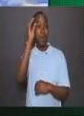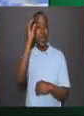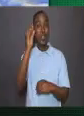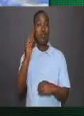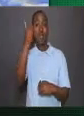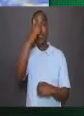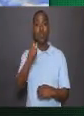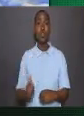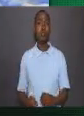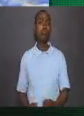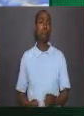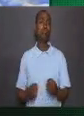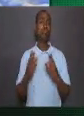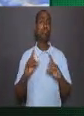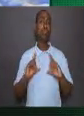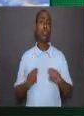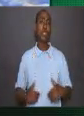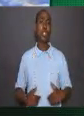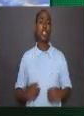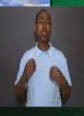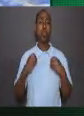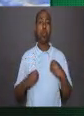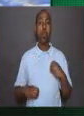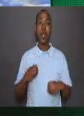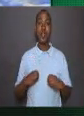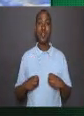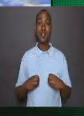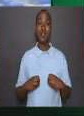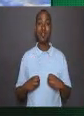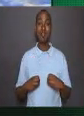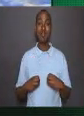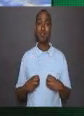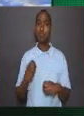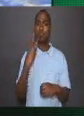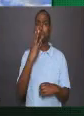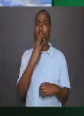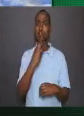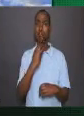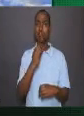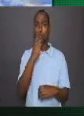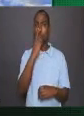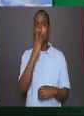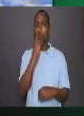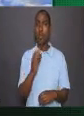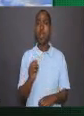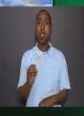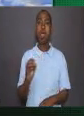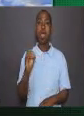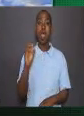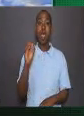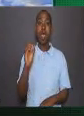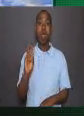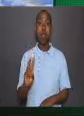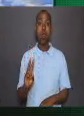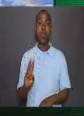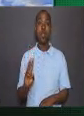Many living organisms have successfully adapted to the anaerobic form